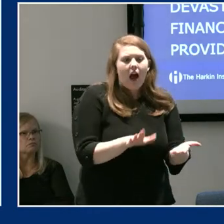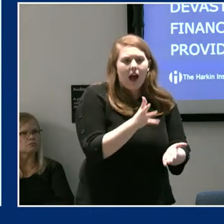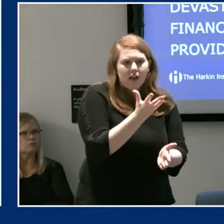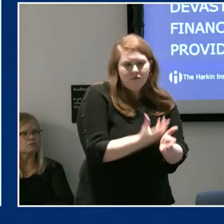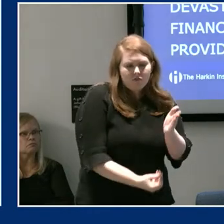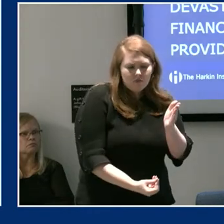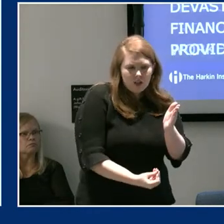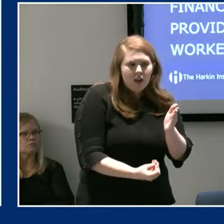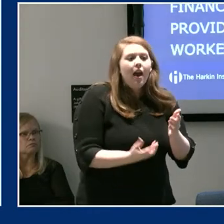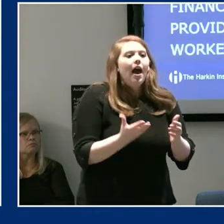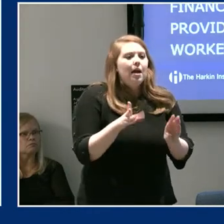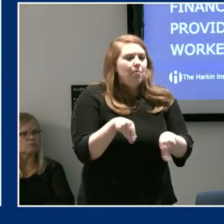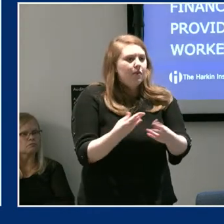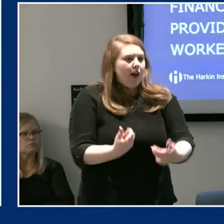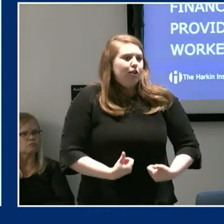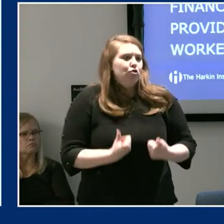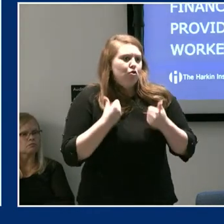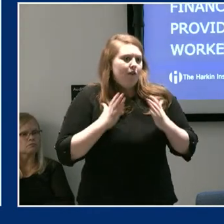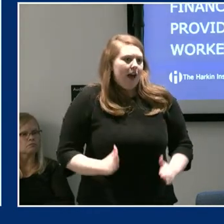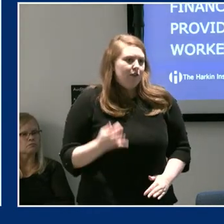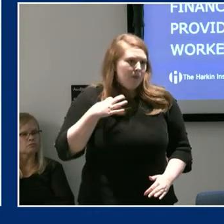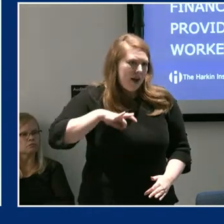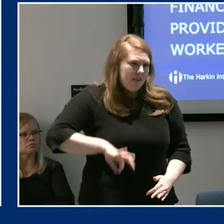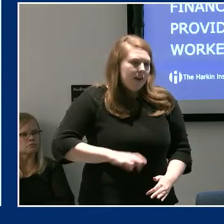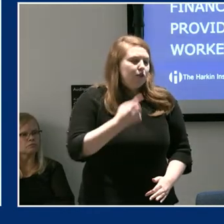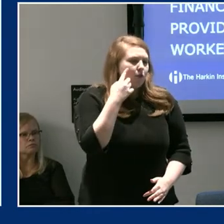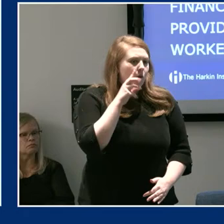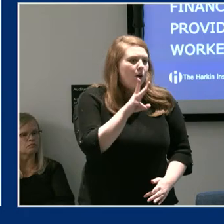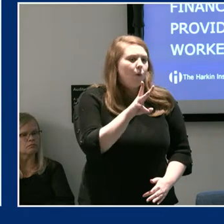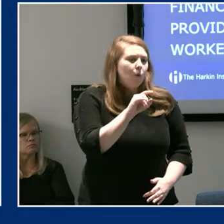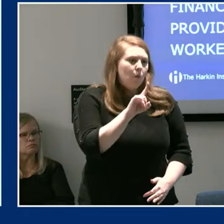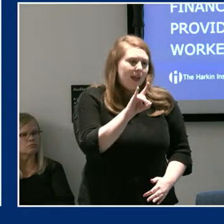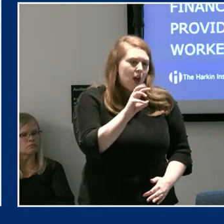survivors' benefits for widows, widowers,